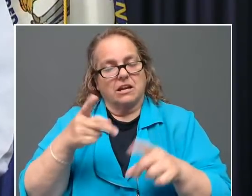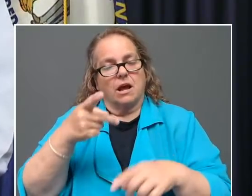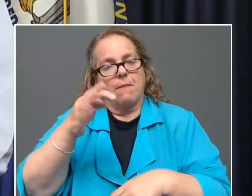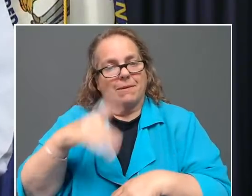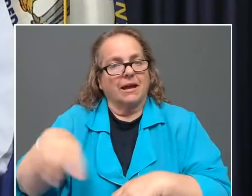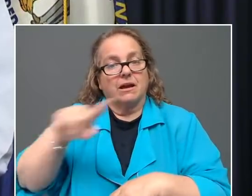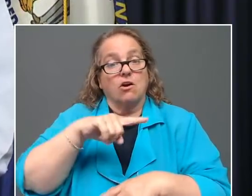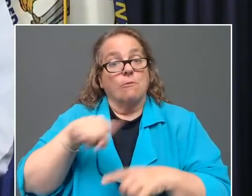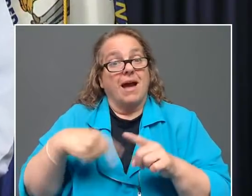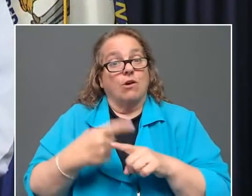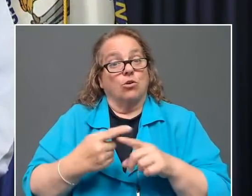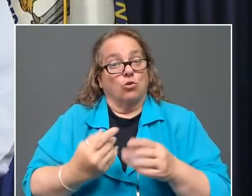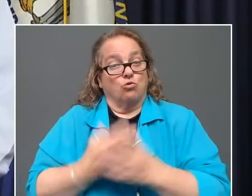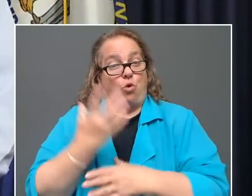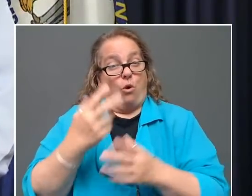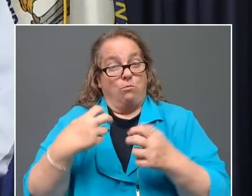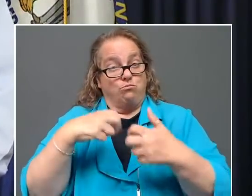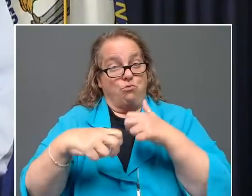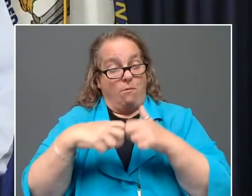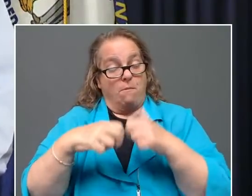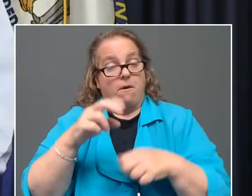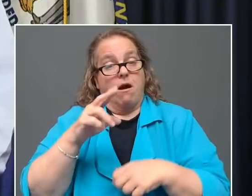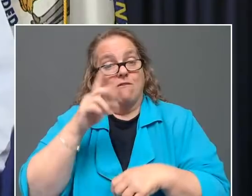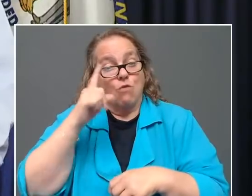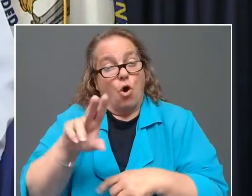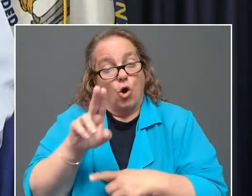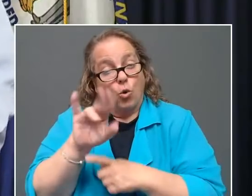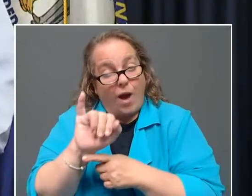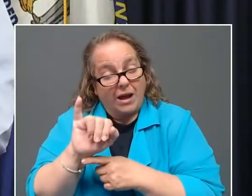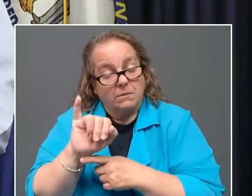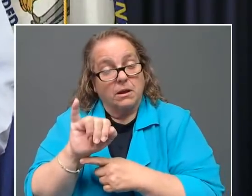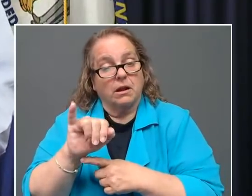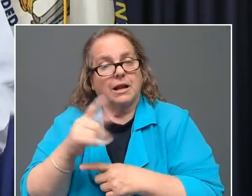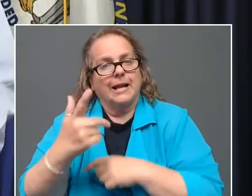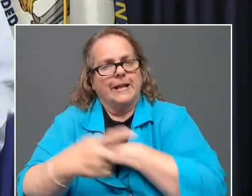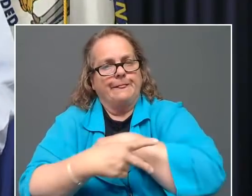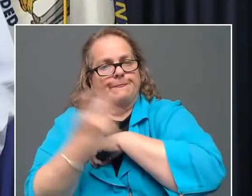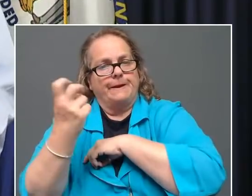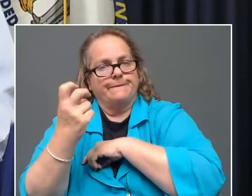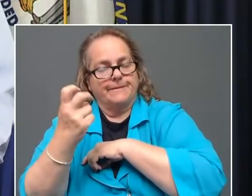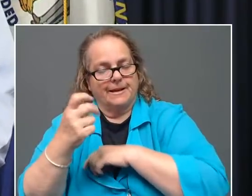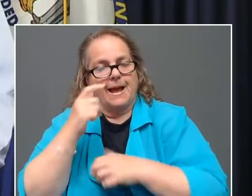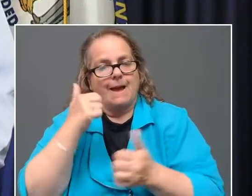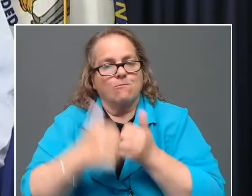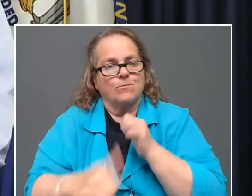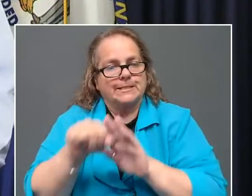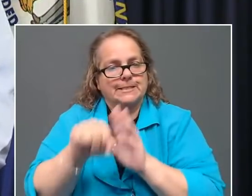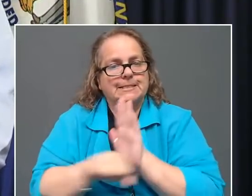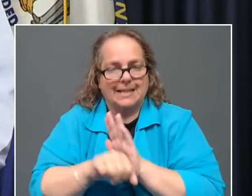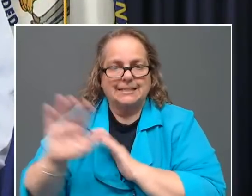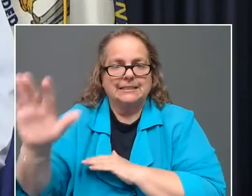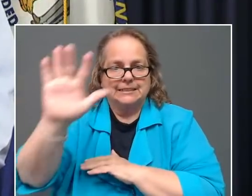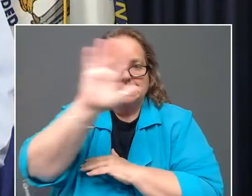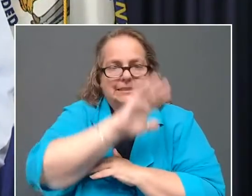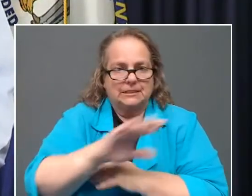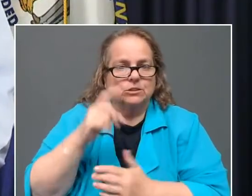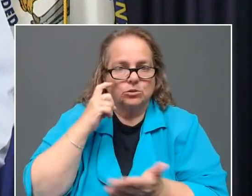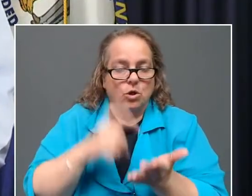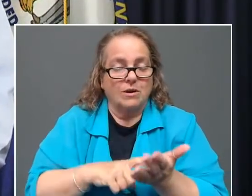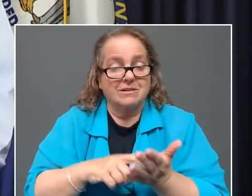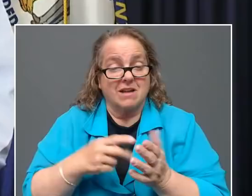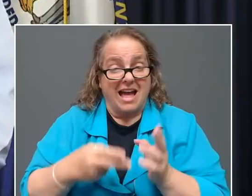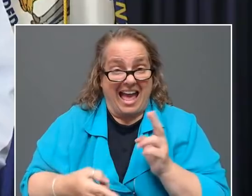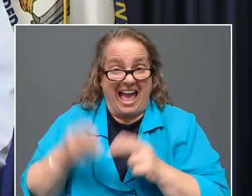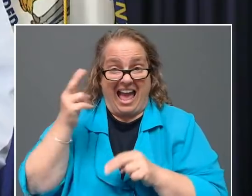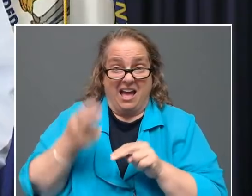theft and provide reporting guidance for citizens in every state. In an effort to address the high volume of fraud claims here,